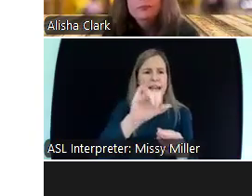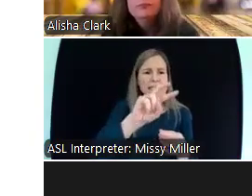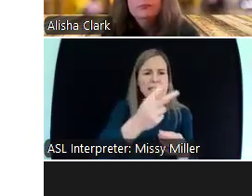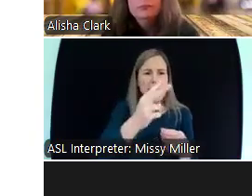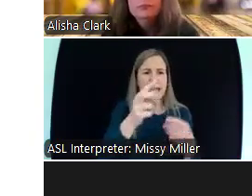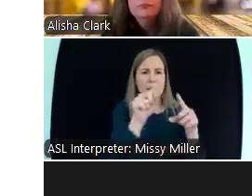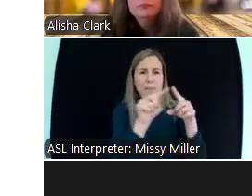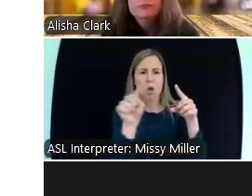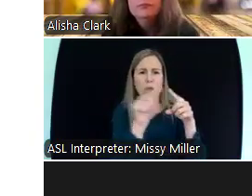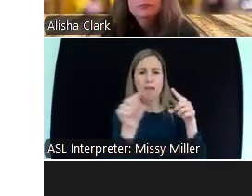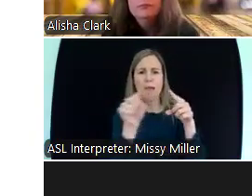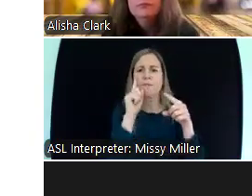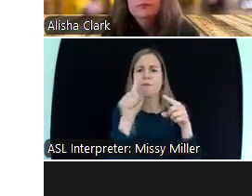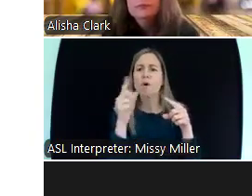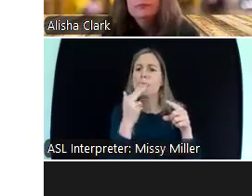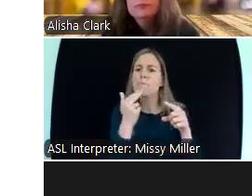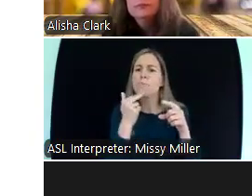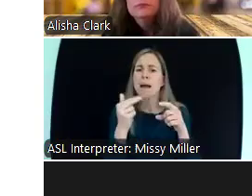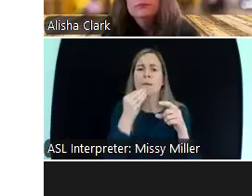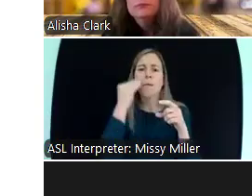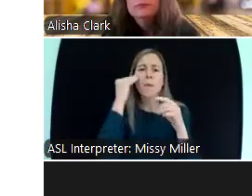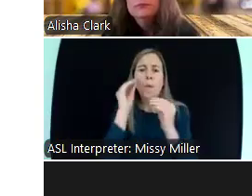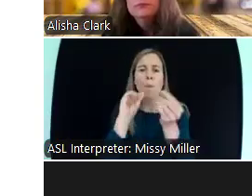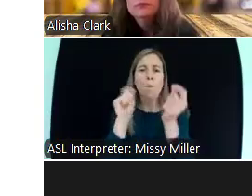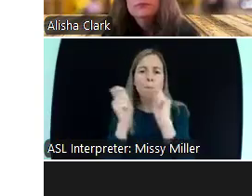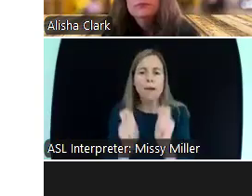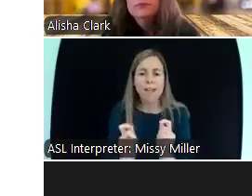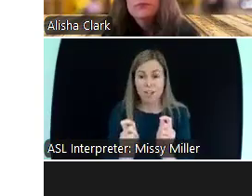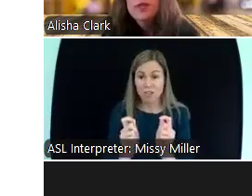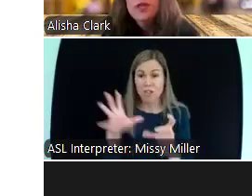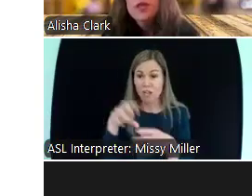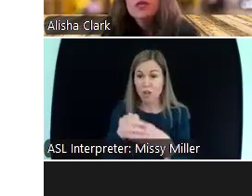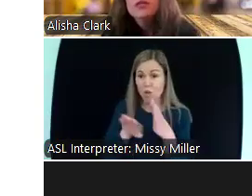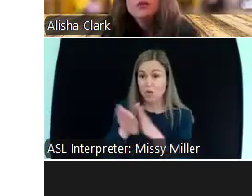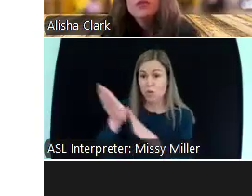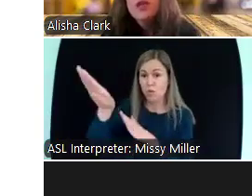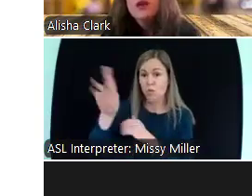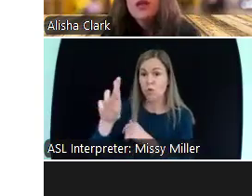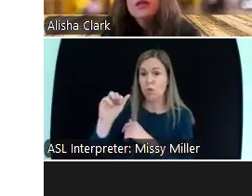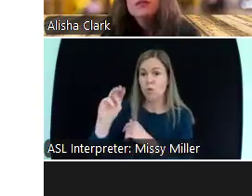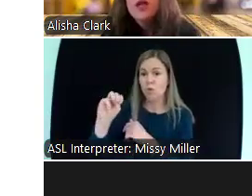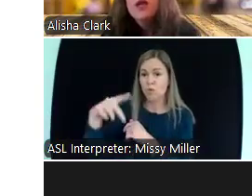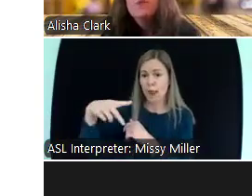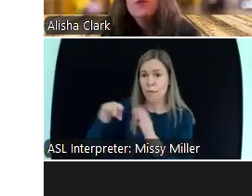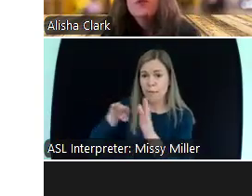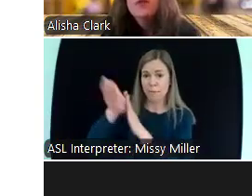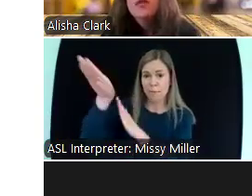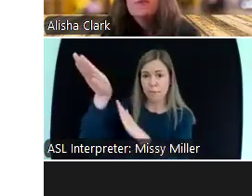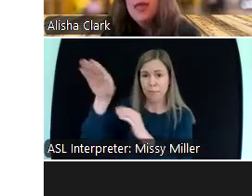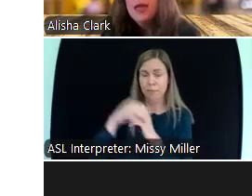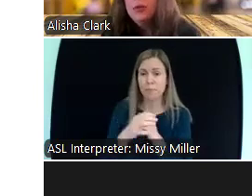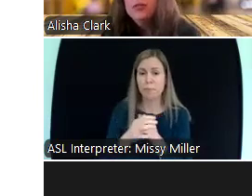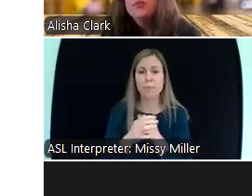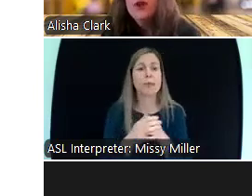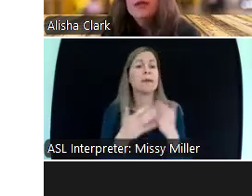For minor home modifications, does that include ramps? So there is, it